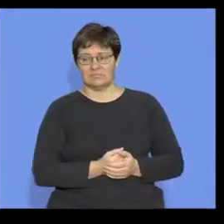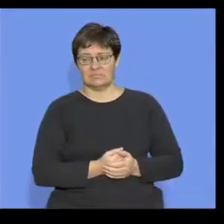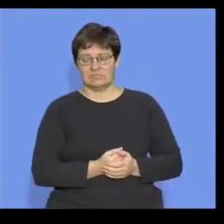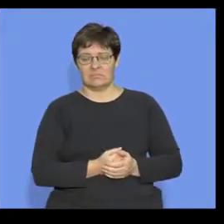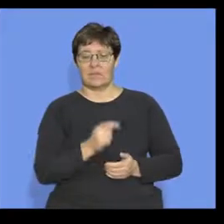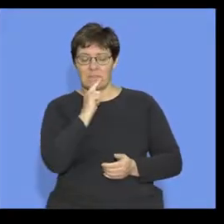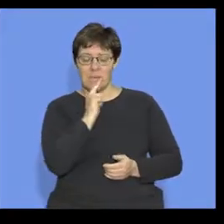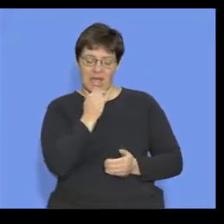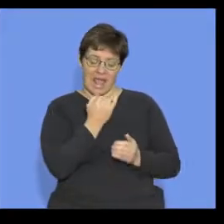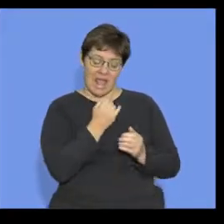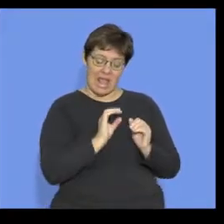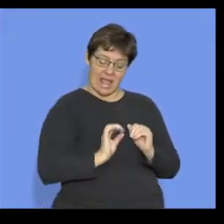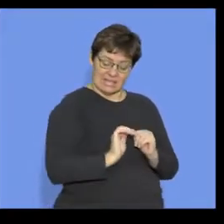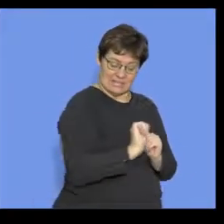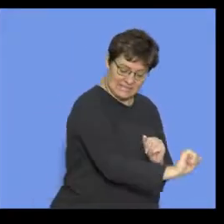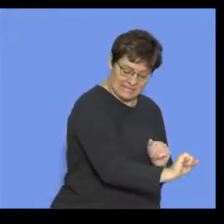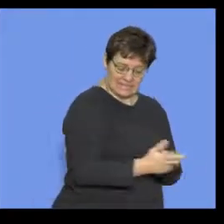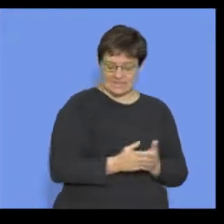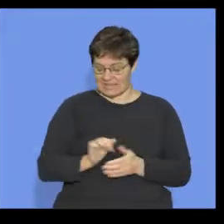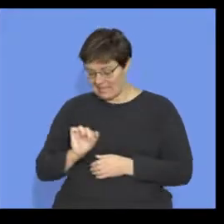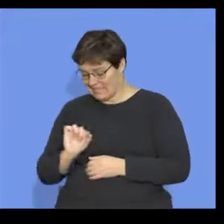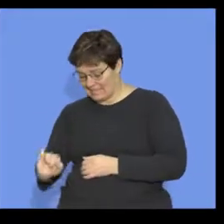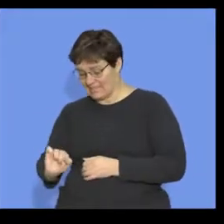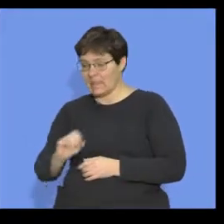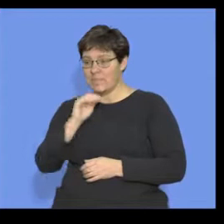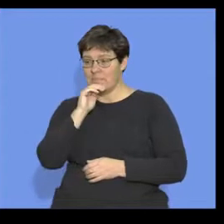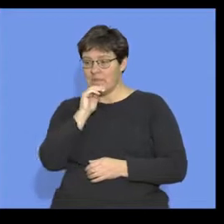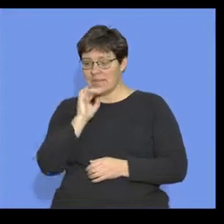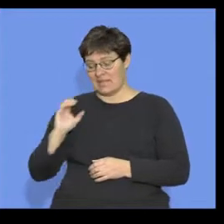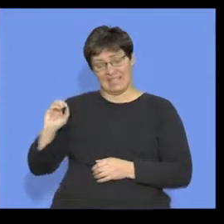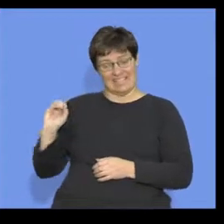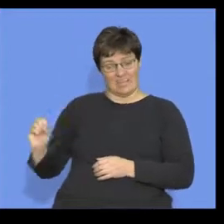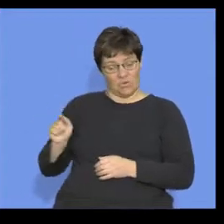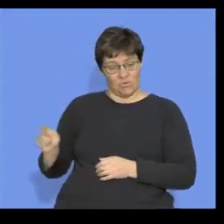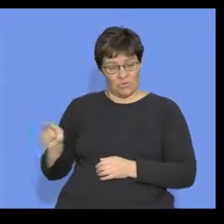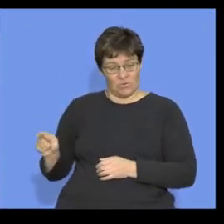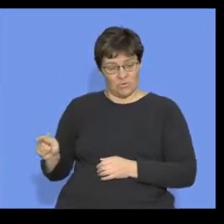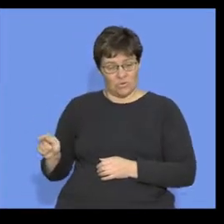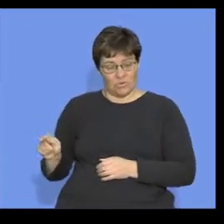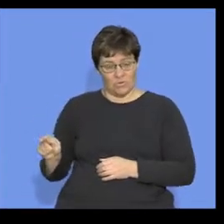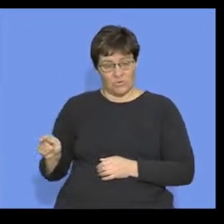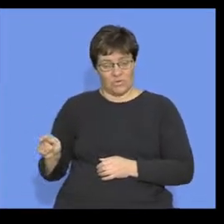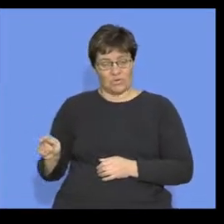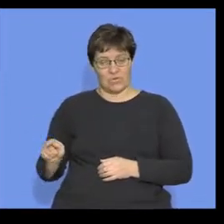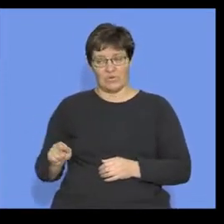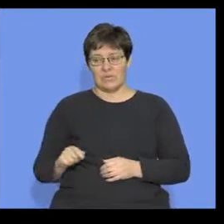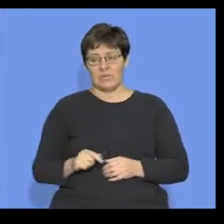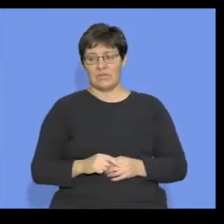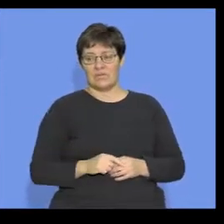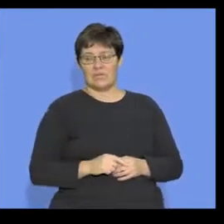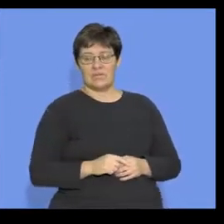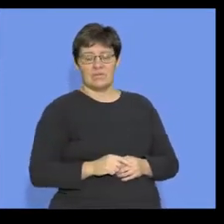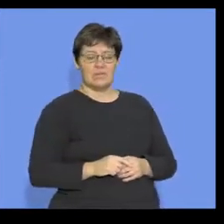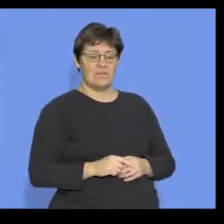which is exclusive, if this part becomes 0, then the probability of